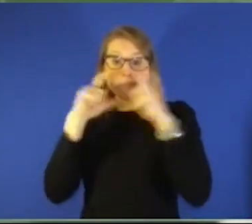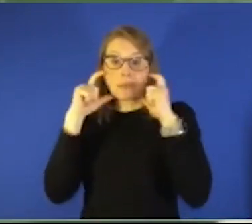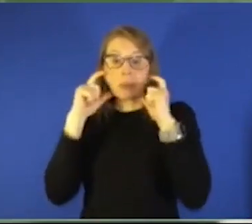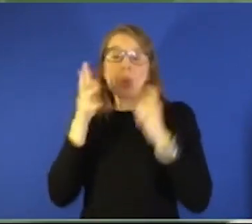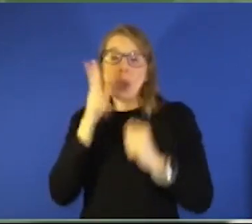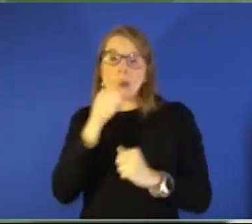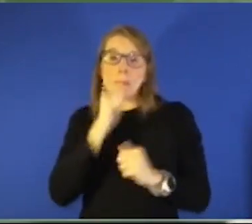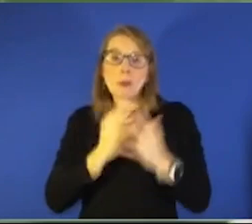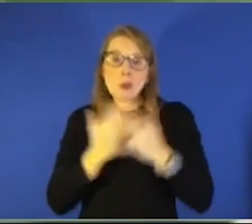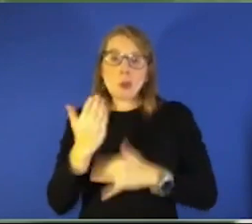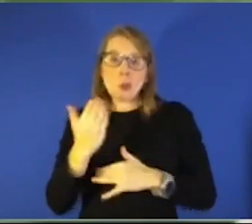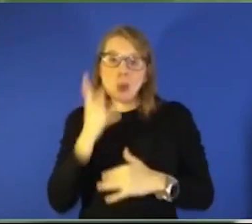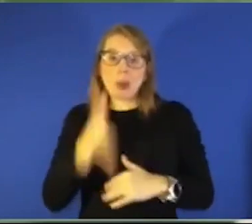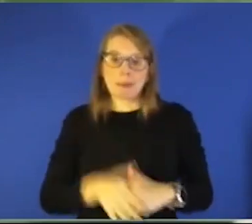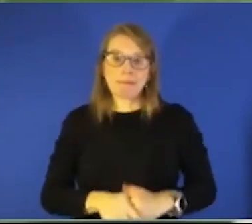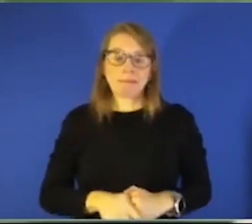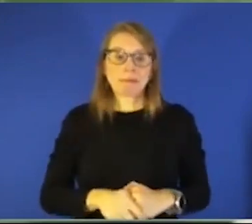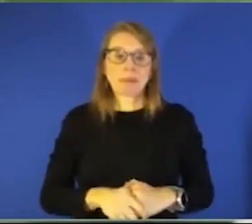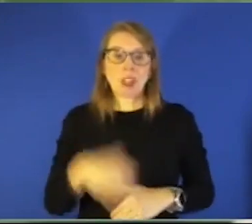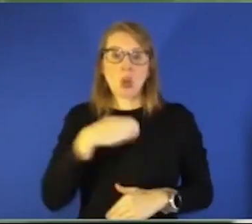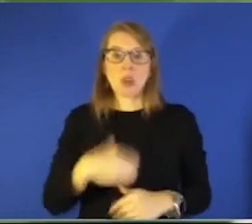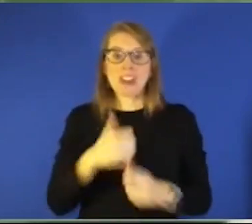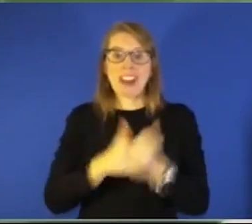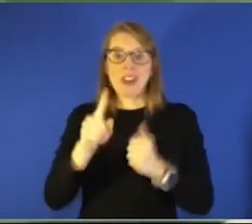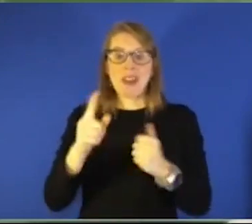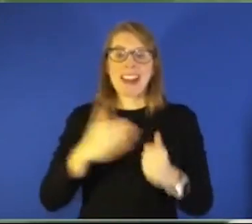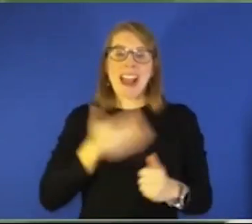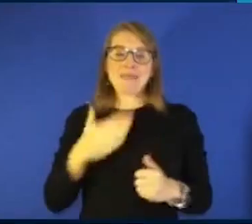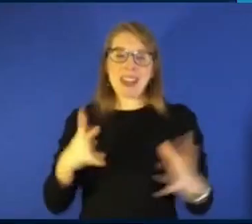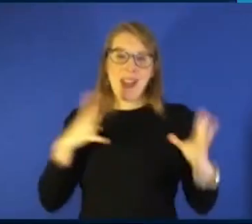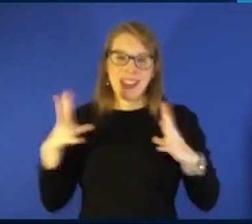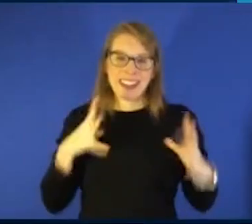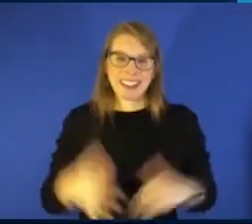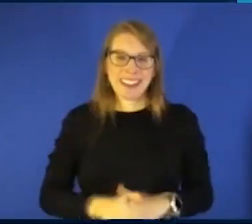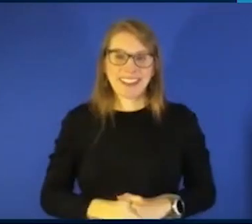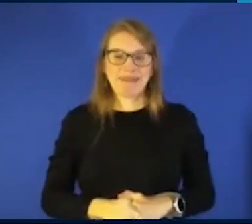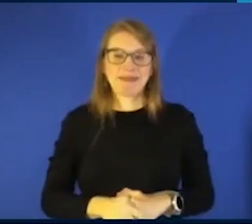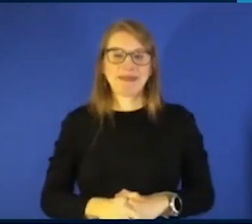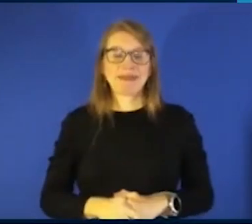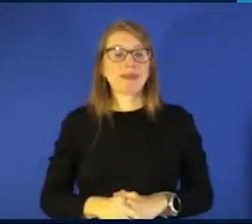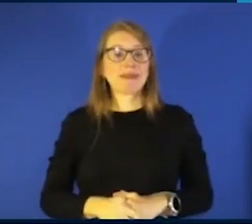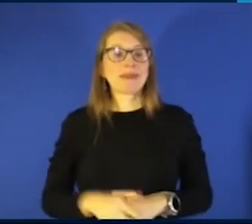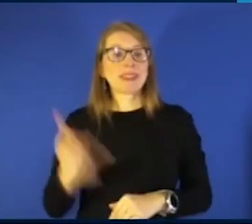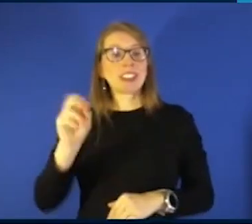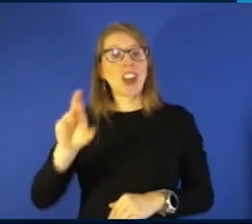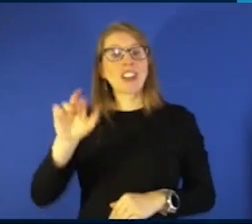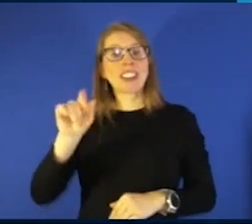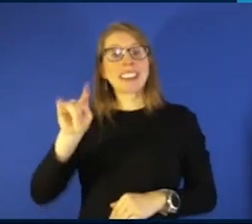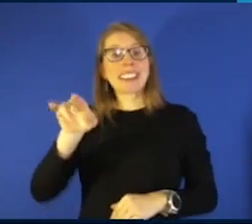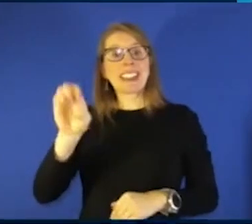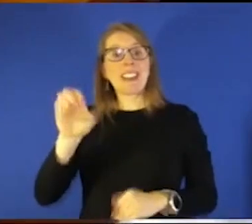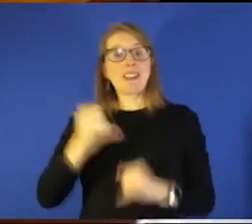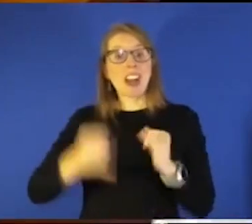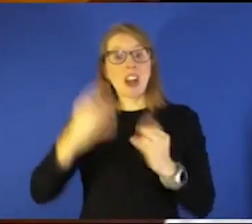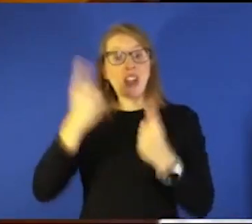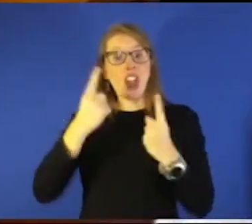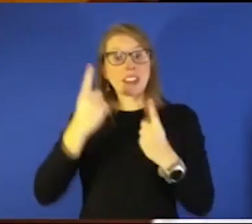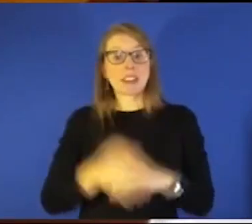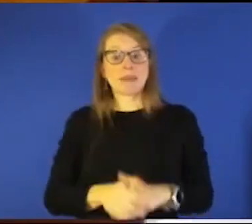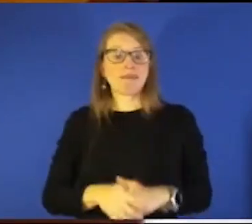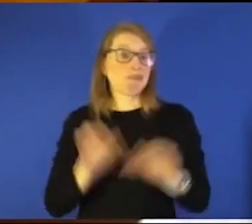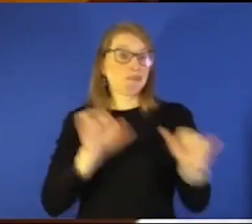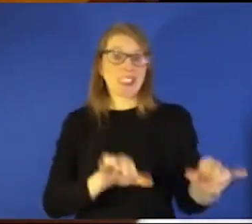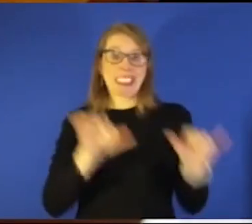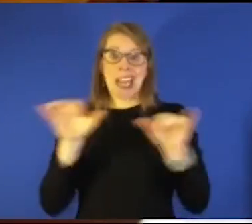And wish everybody happy holidays. Dr. Steele, final thoughts. Yeah, pretty much the